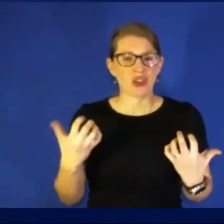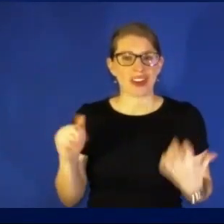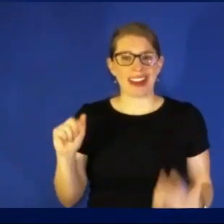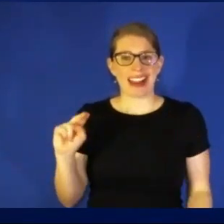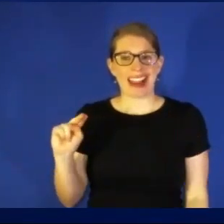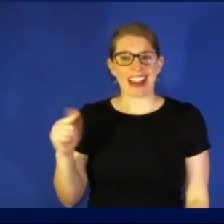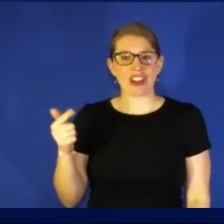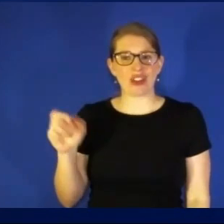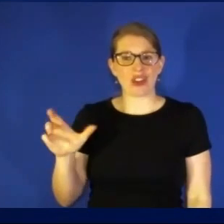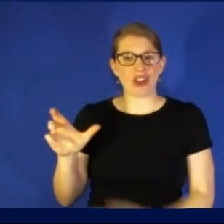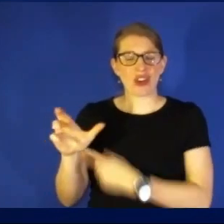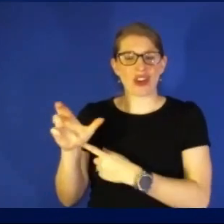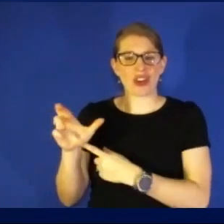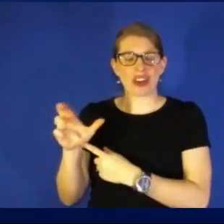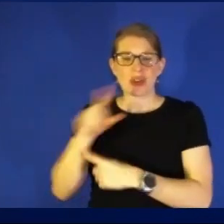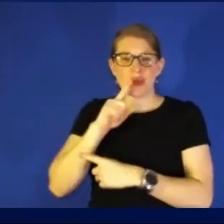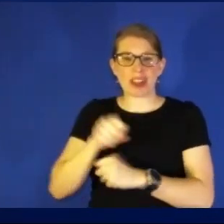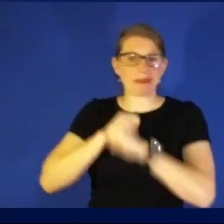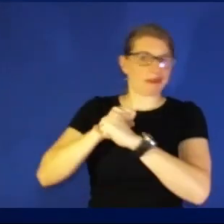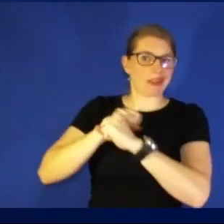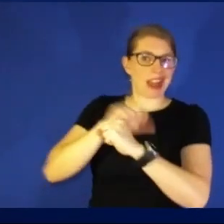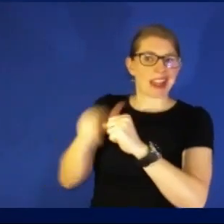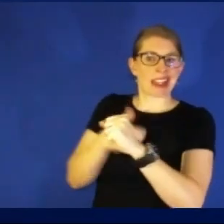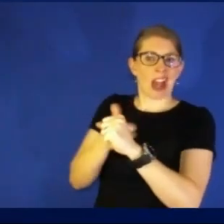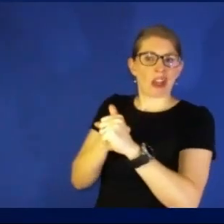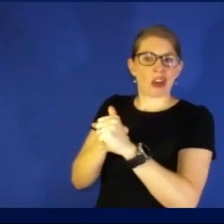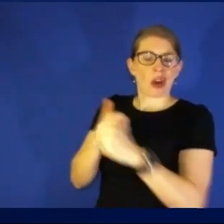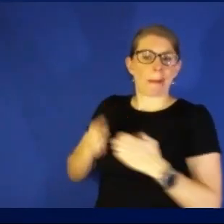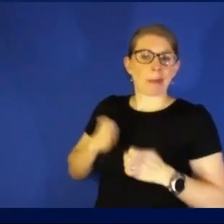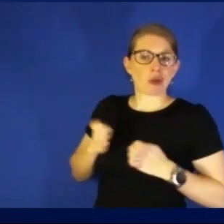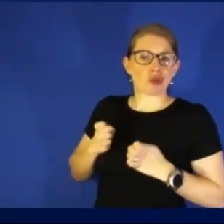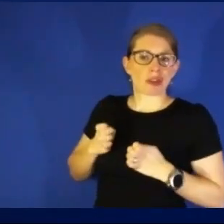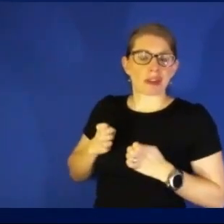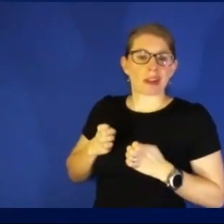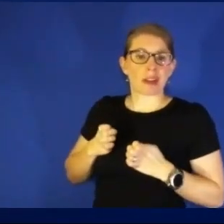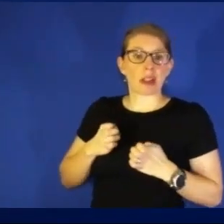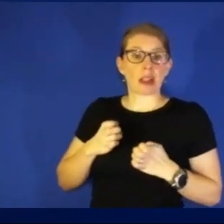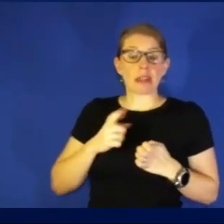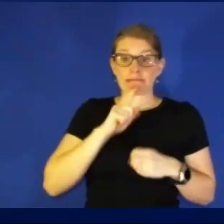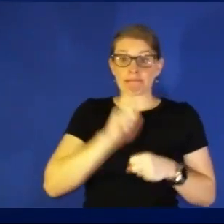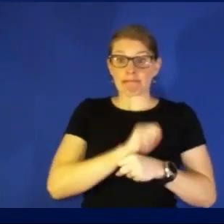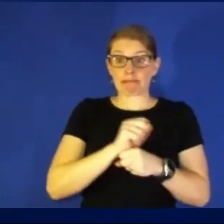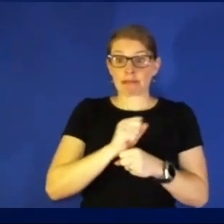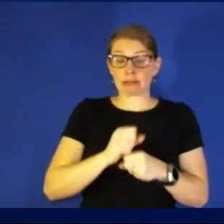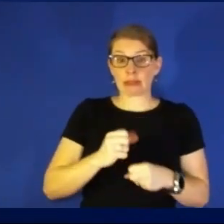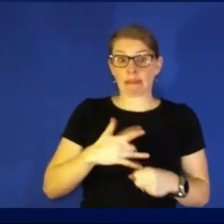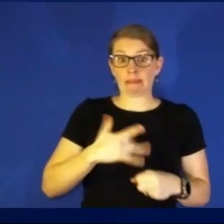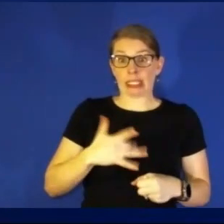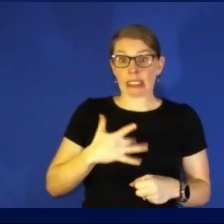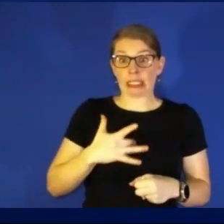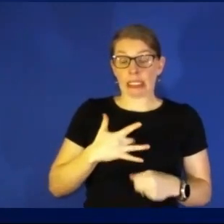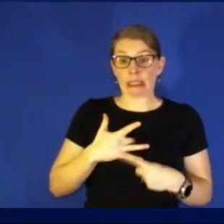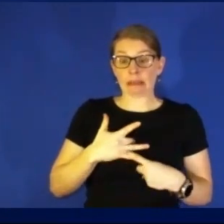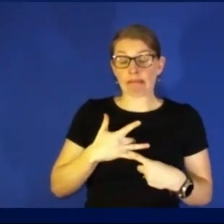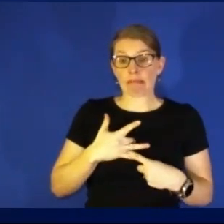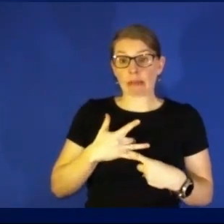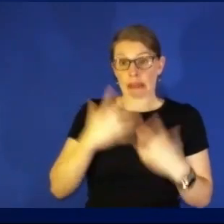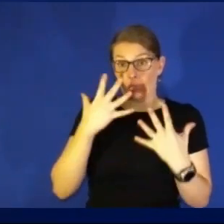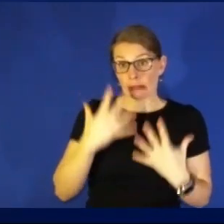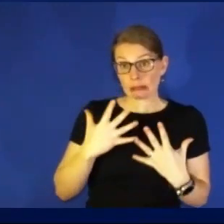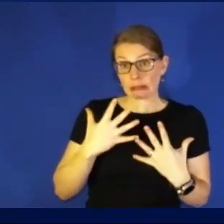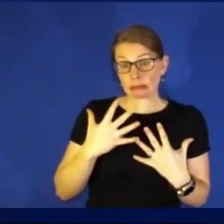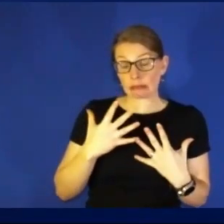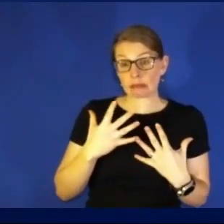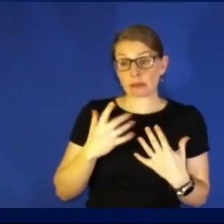another emotion, and so is that anger sadness, and is that anger just wishing there